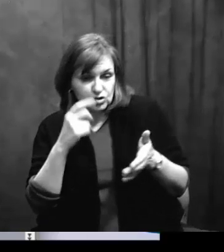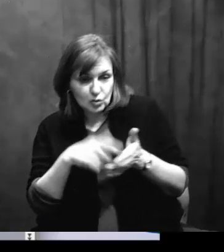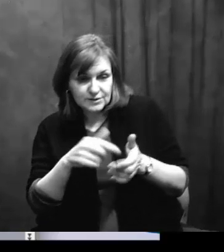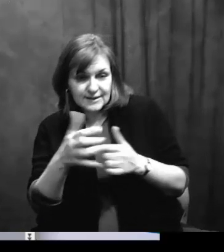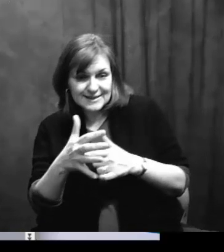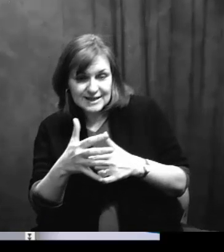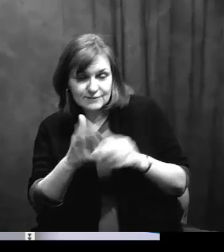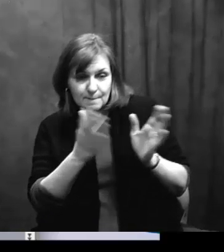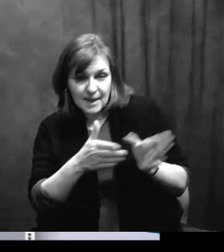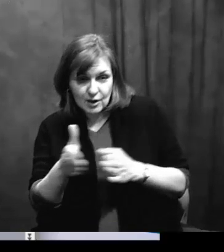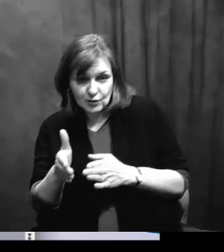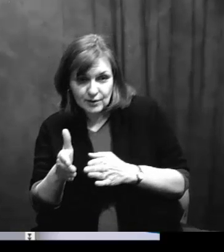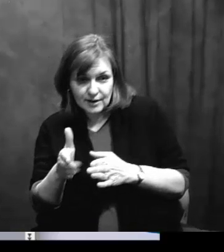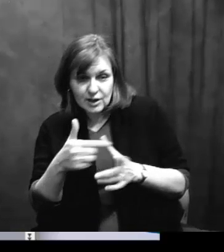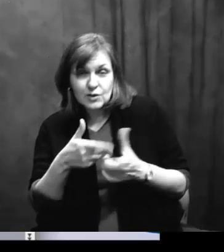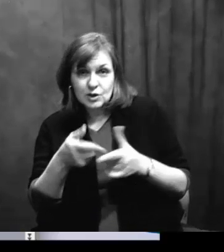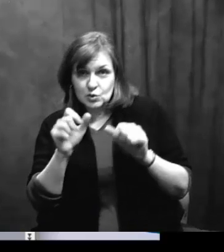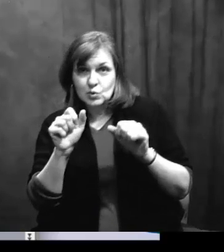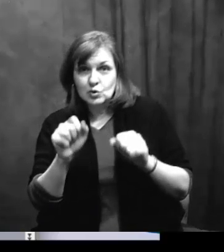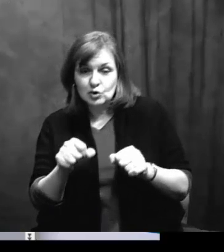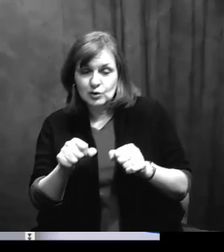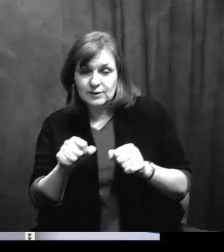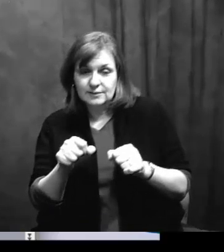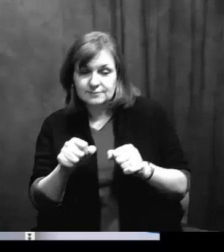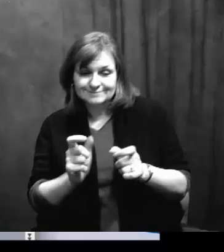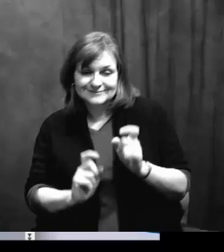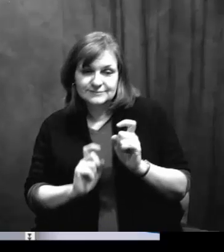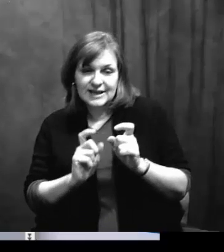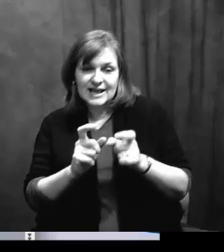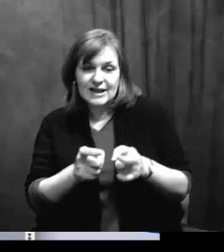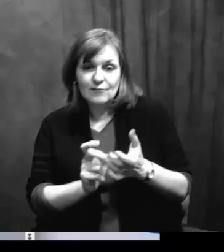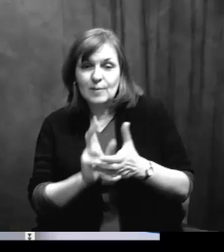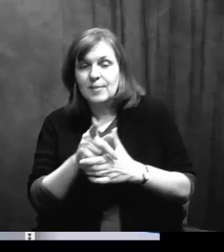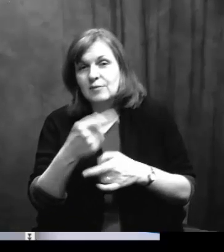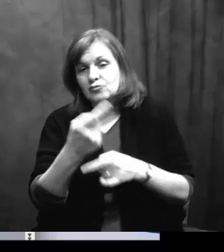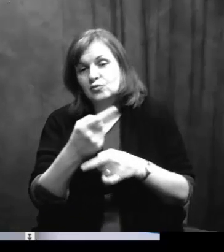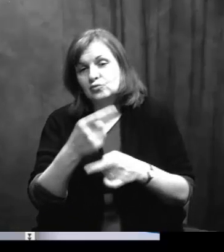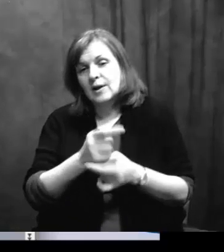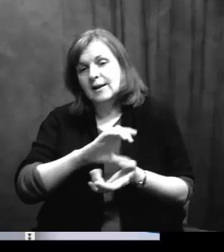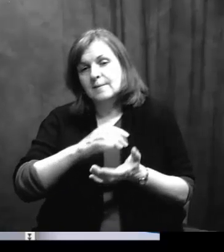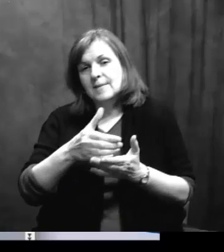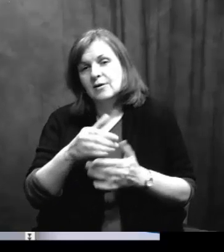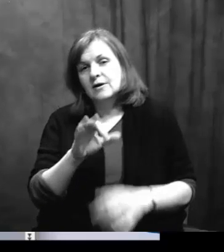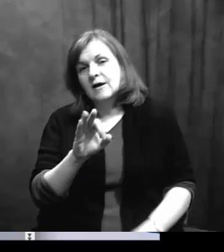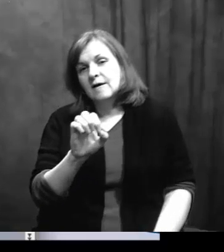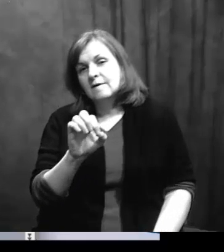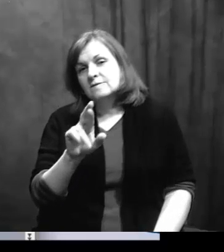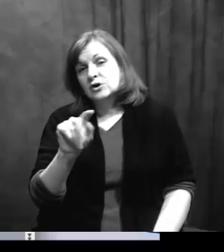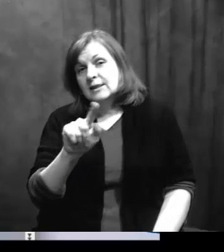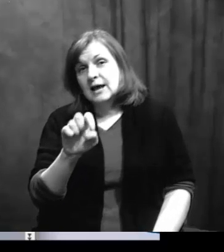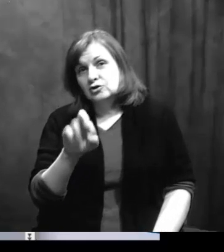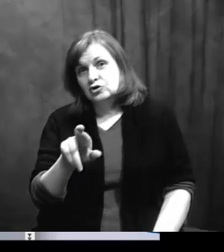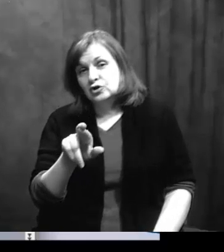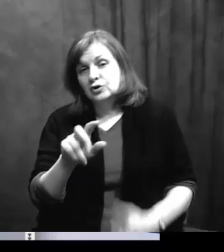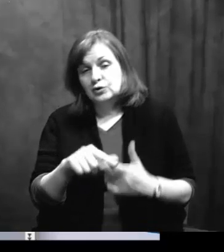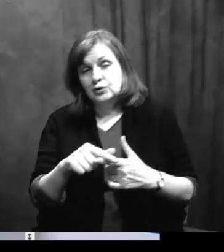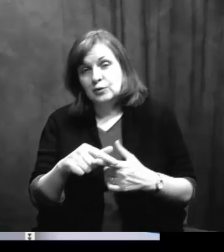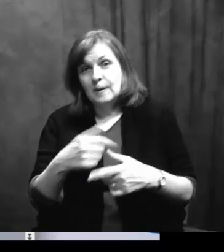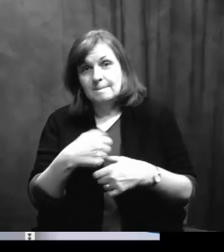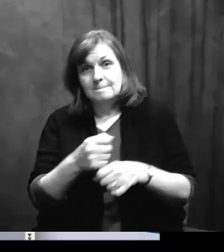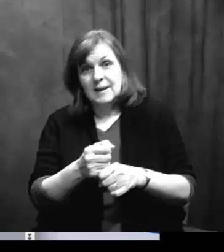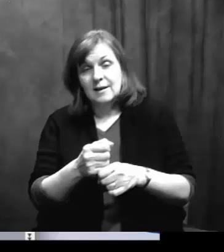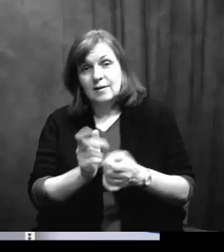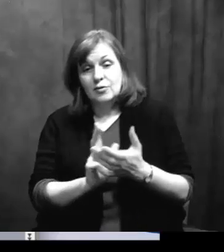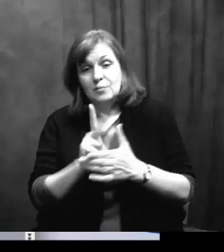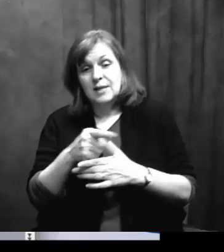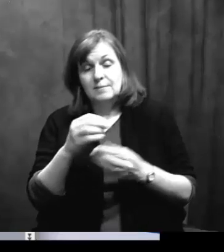you notice these sorts of patterns developing in your leaves, you could actually apply a correct fertilizer to deal with